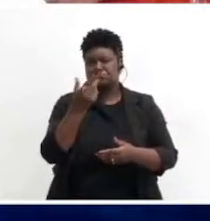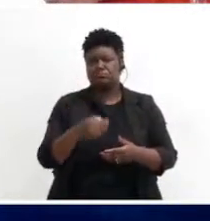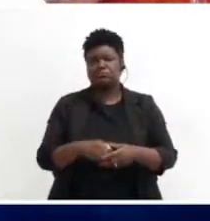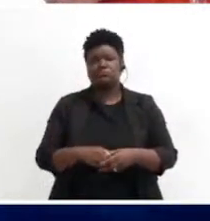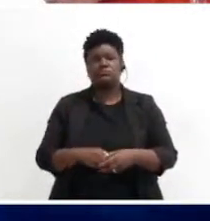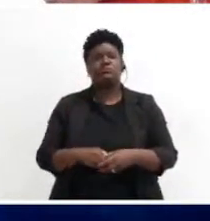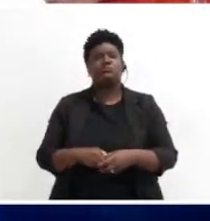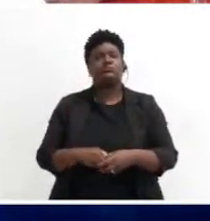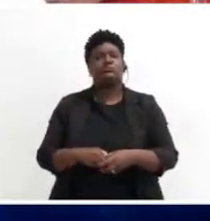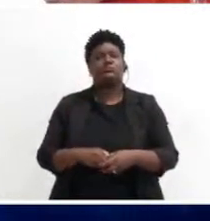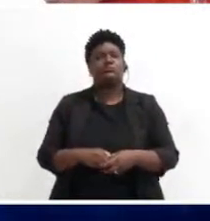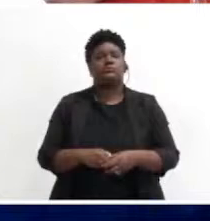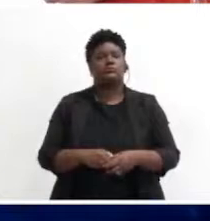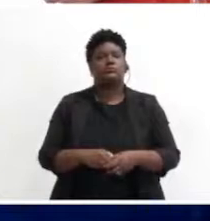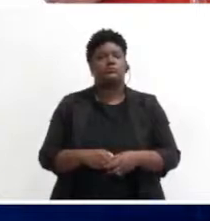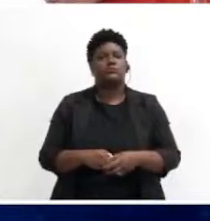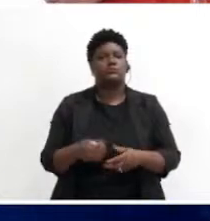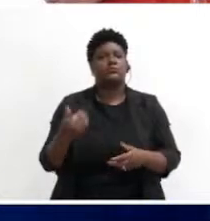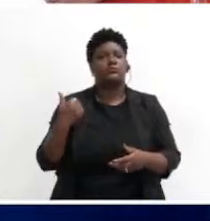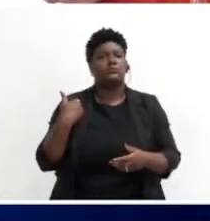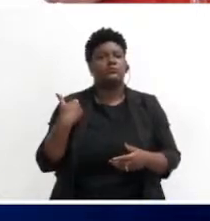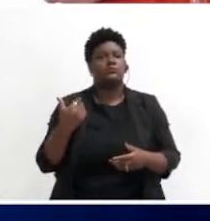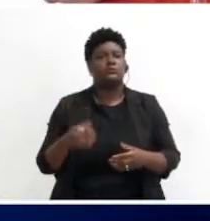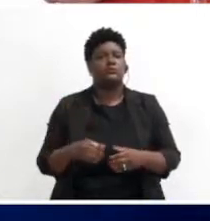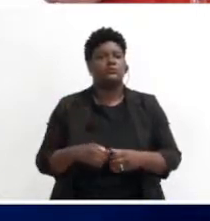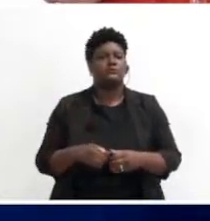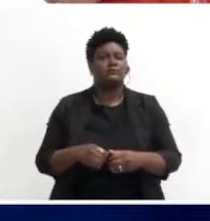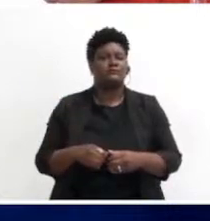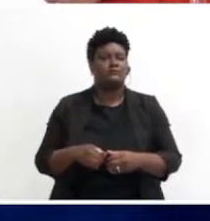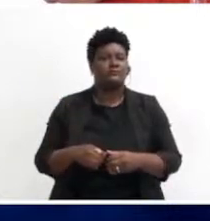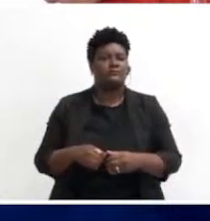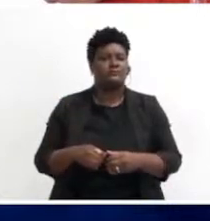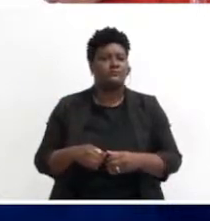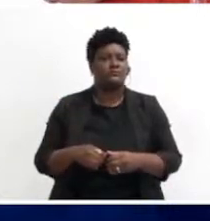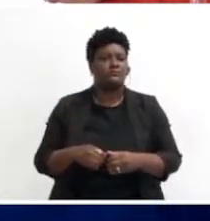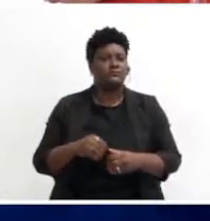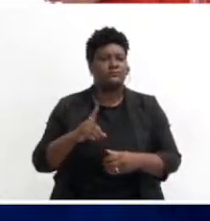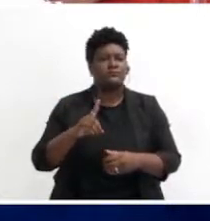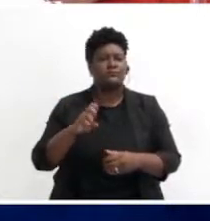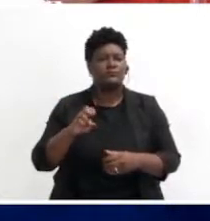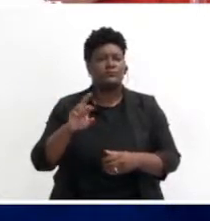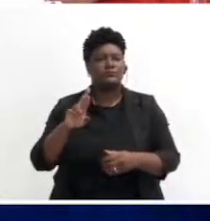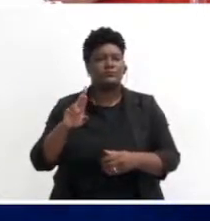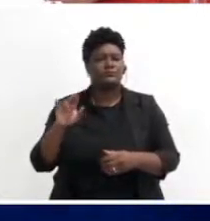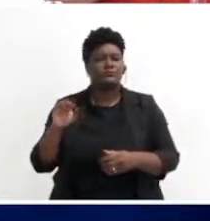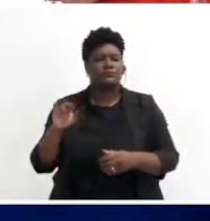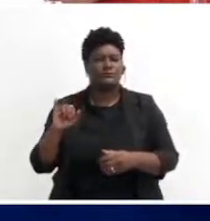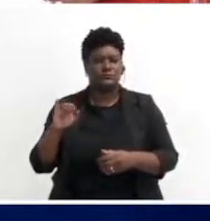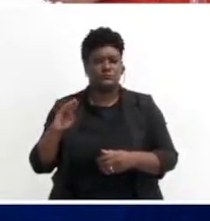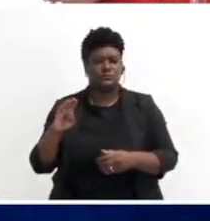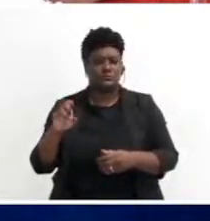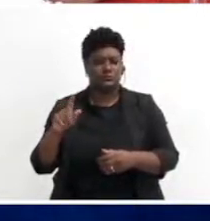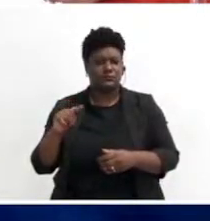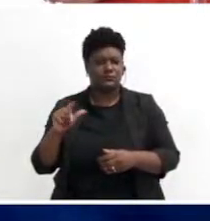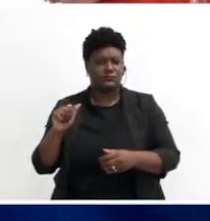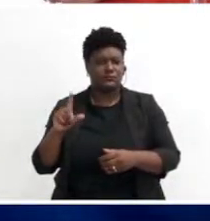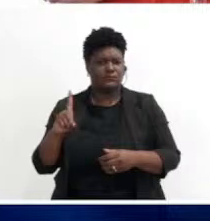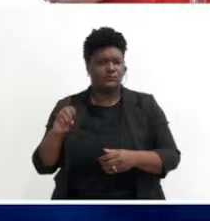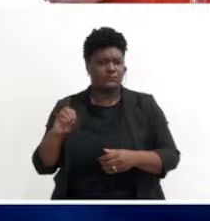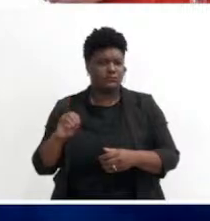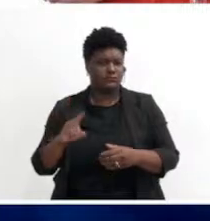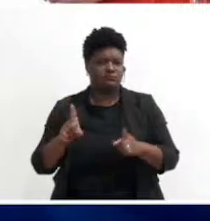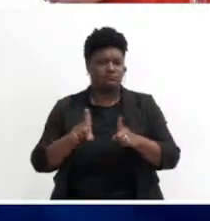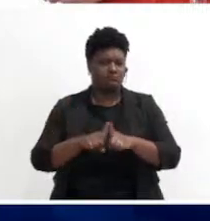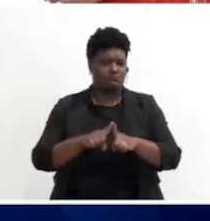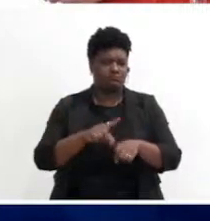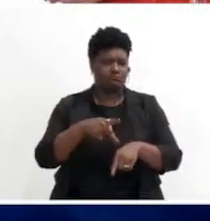alternation of an etching step and then a deposition of a polymer on the sidewall, and then you etch